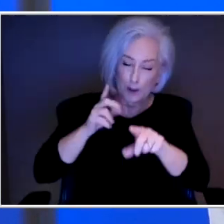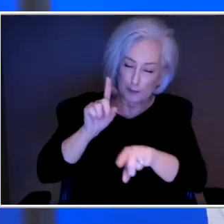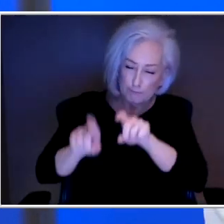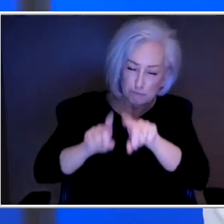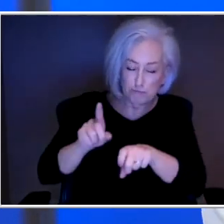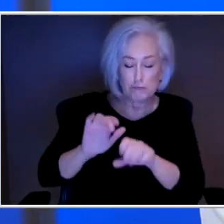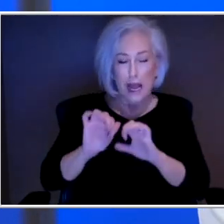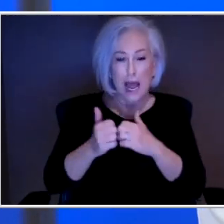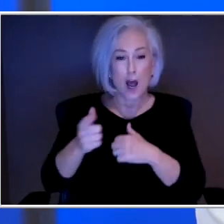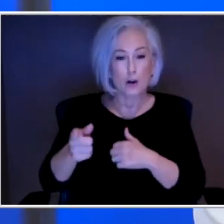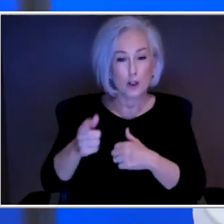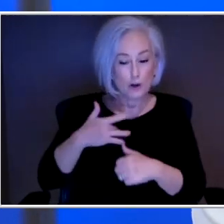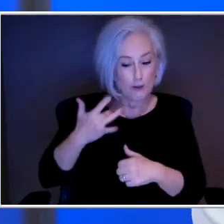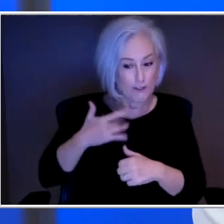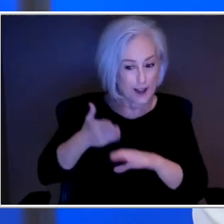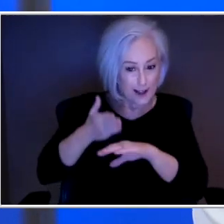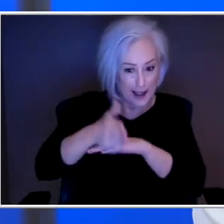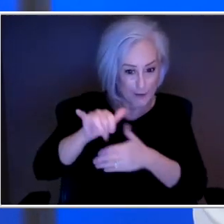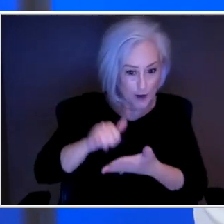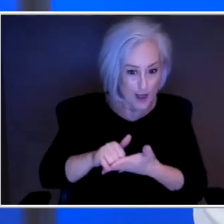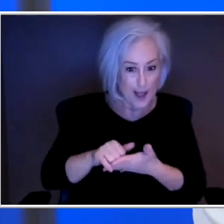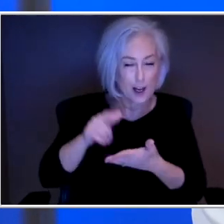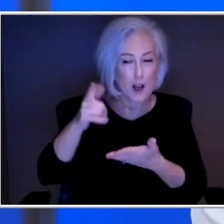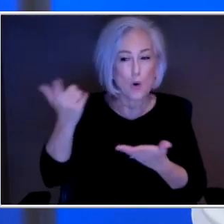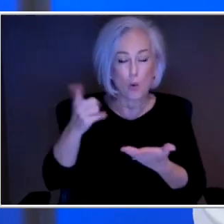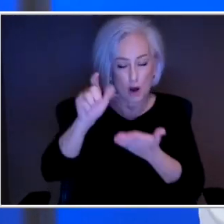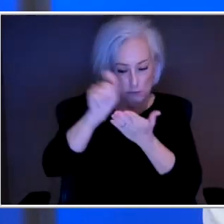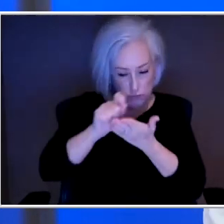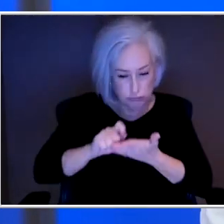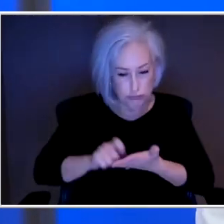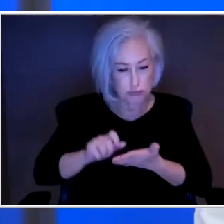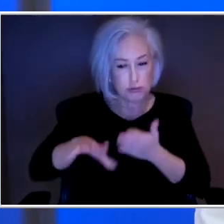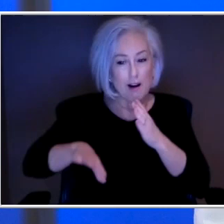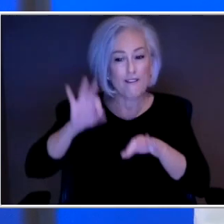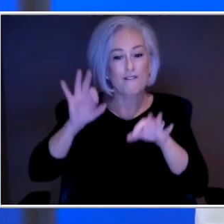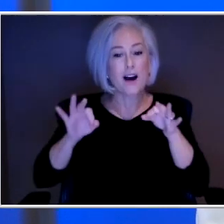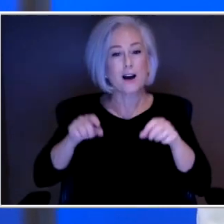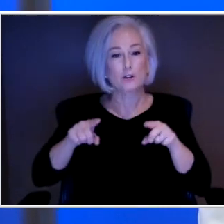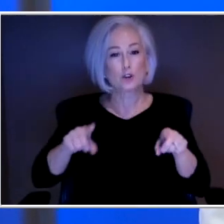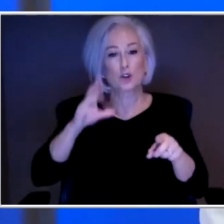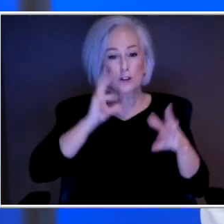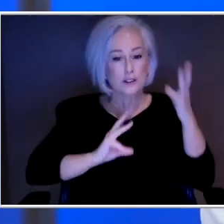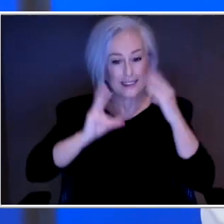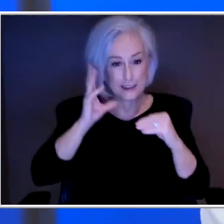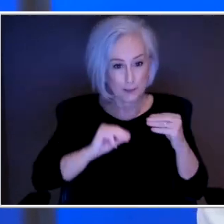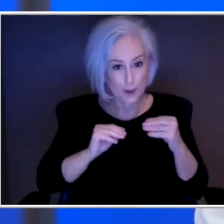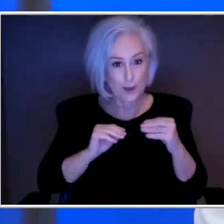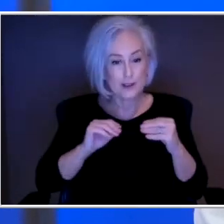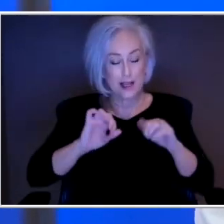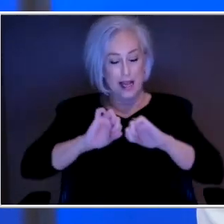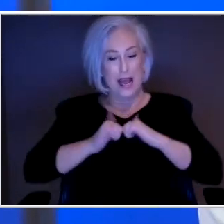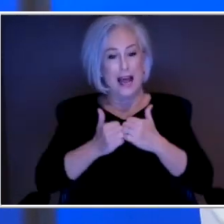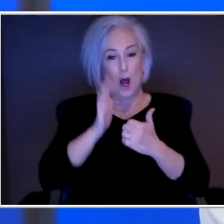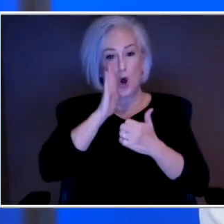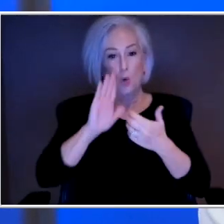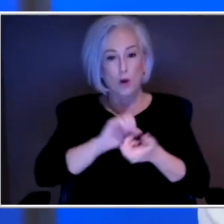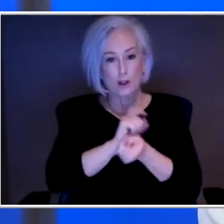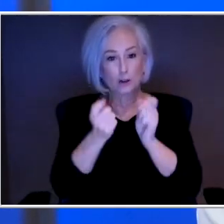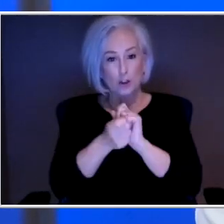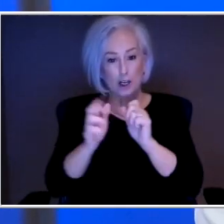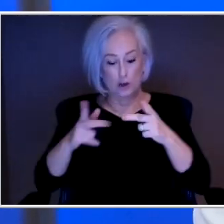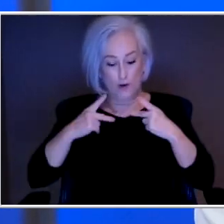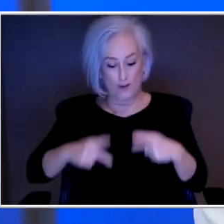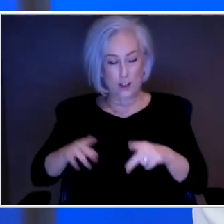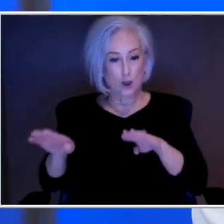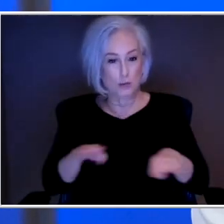kind of insights and things they found during those experiences, and how that's going to change their physical behaviors or their lifestyle behaviors,